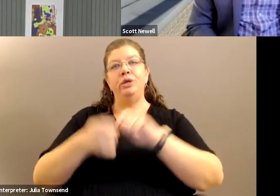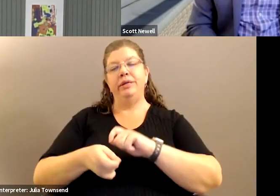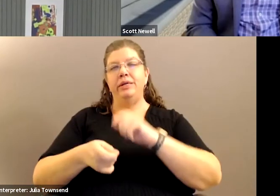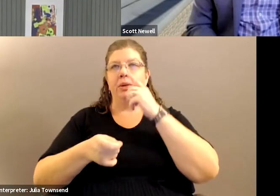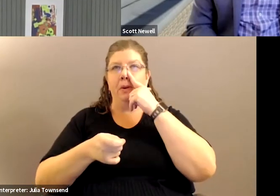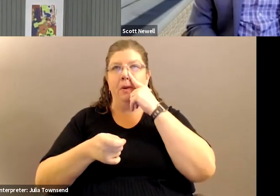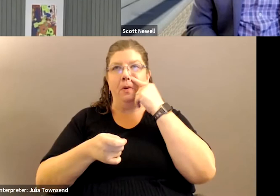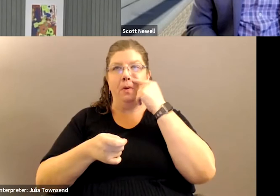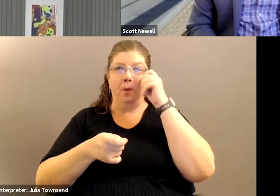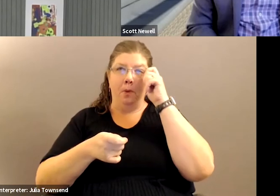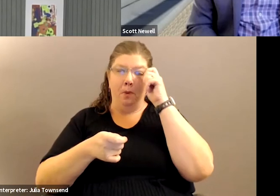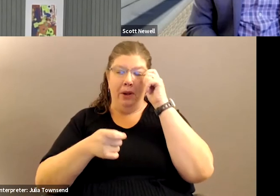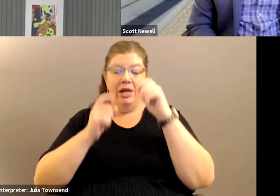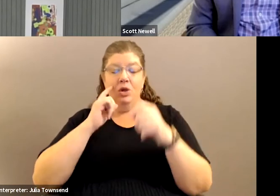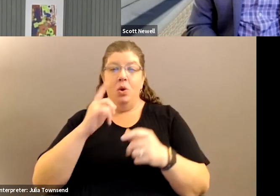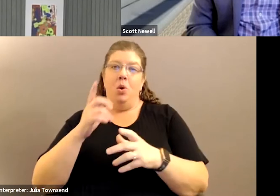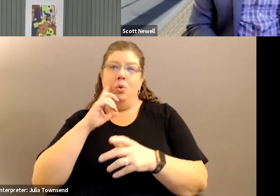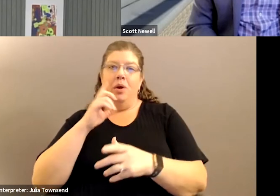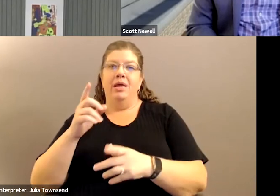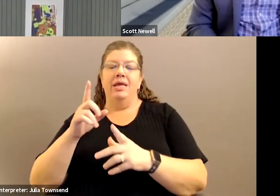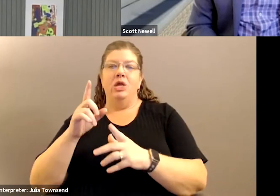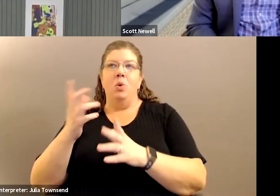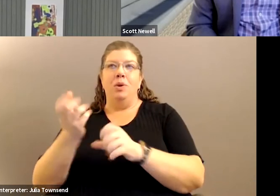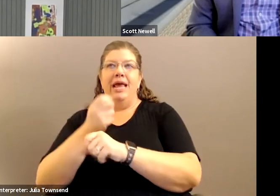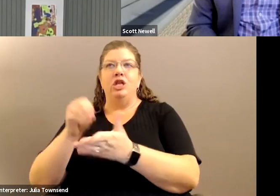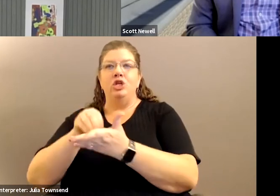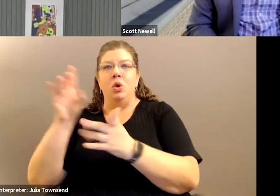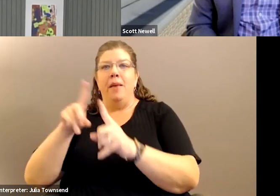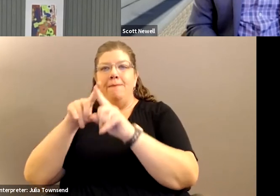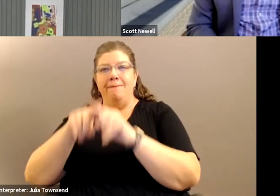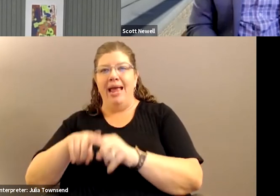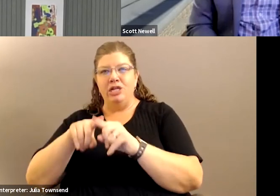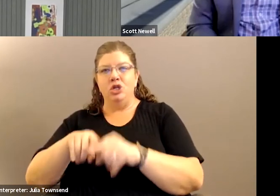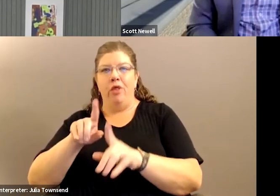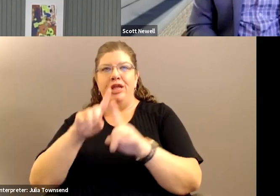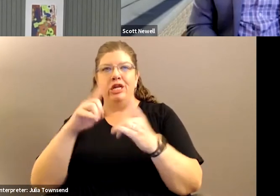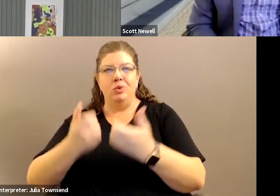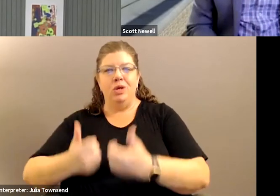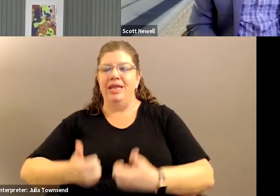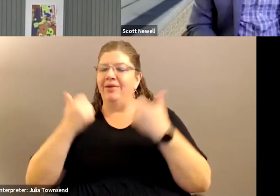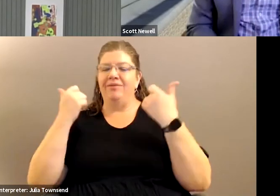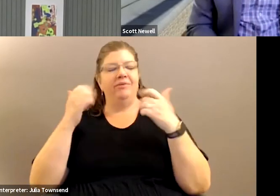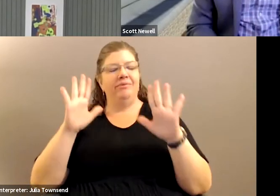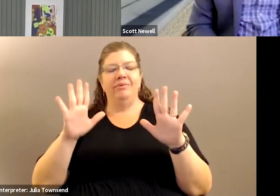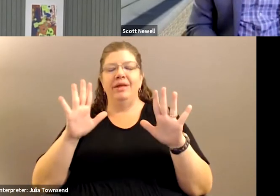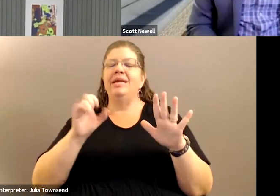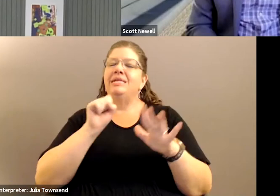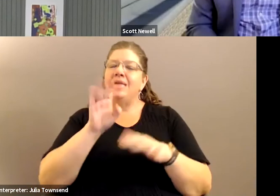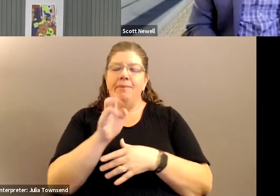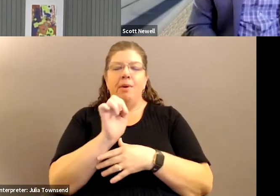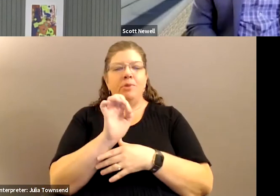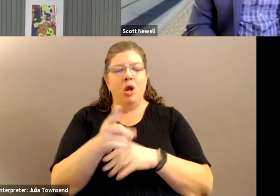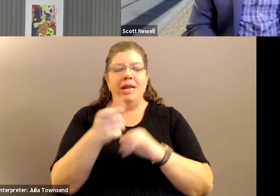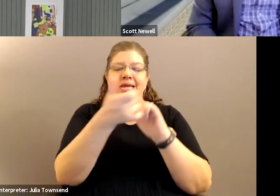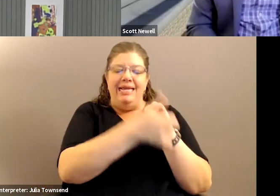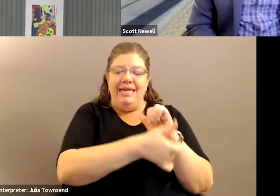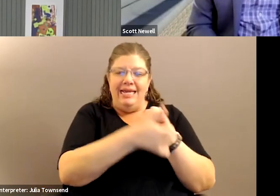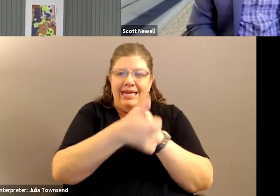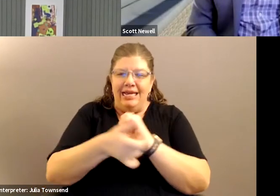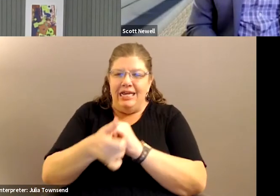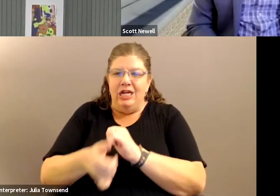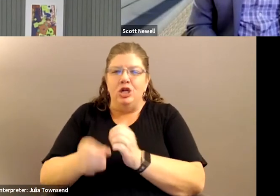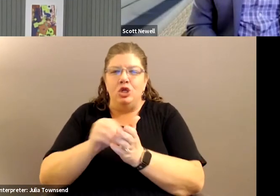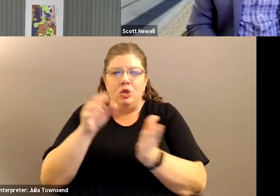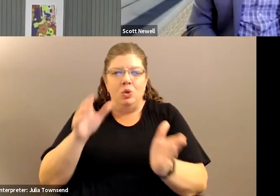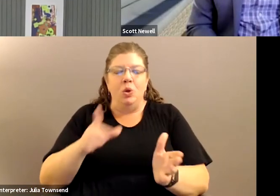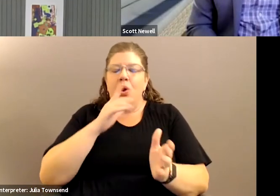based on the district where you live but more about that you're part of santa barbara unified and all students each and every student is still valued no matter where you